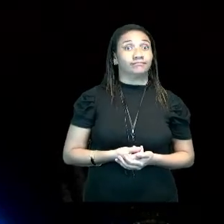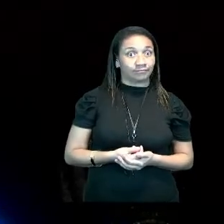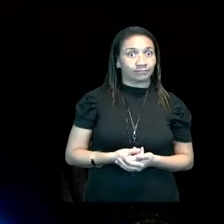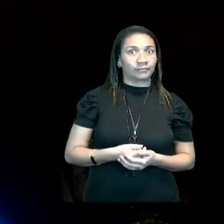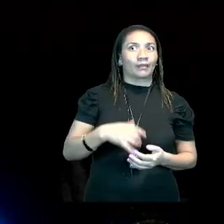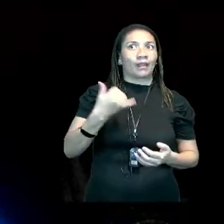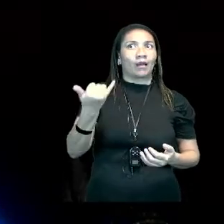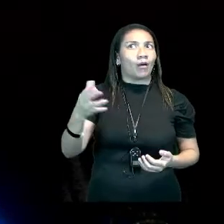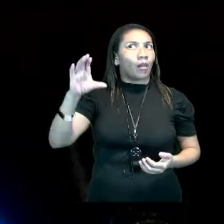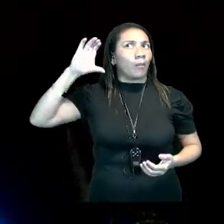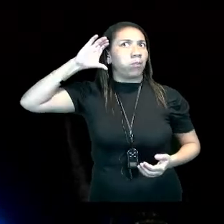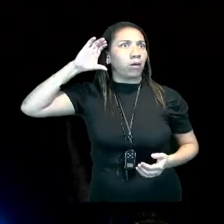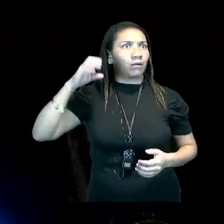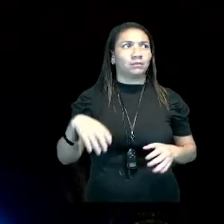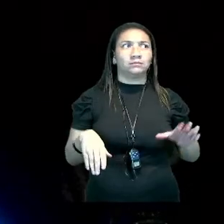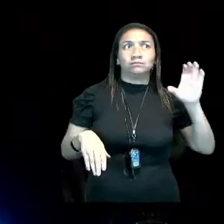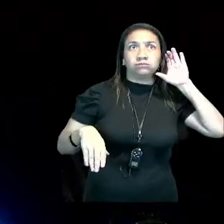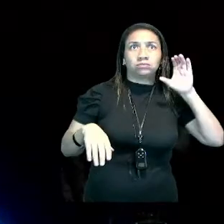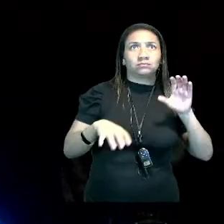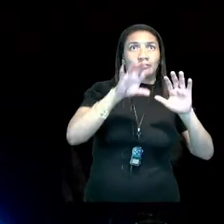Together, we are powerful.